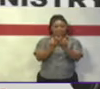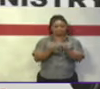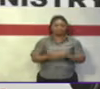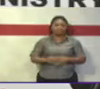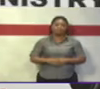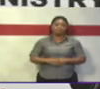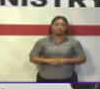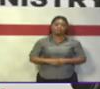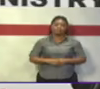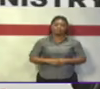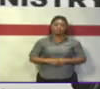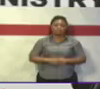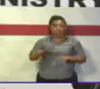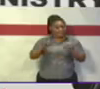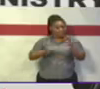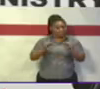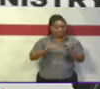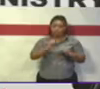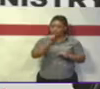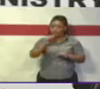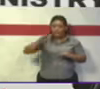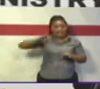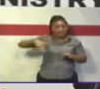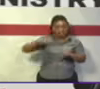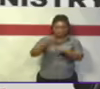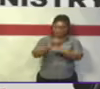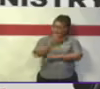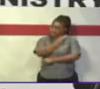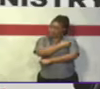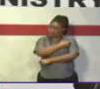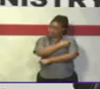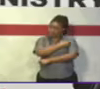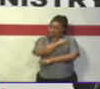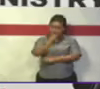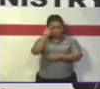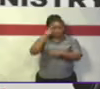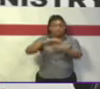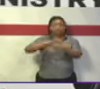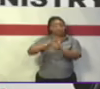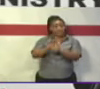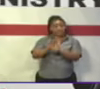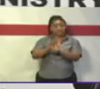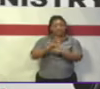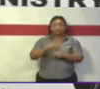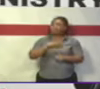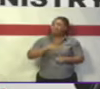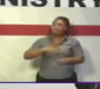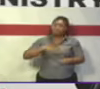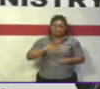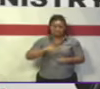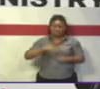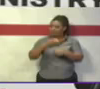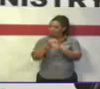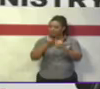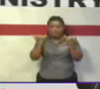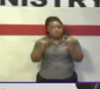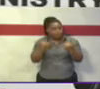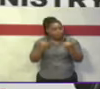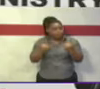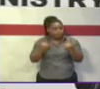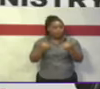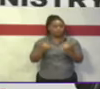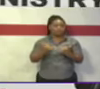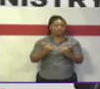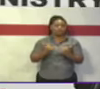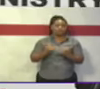And of course, if you haven't received your COVID-19 vaccination as yet, please get yours now. Don't